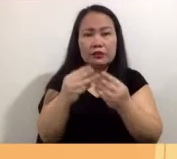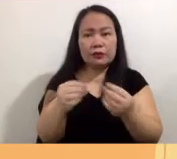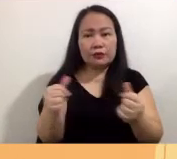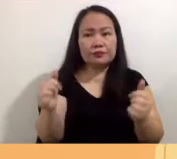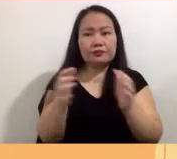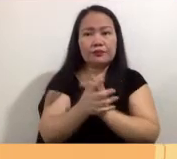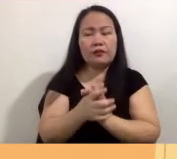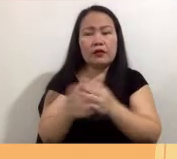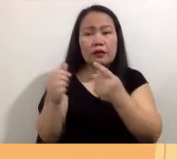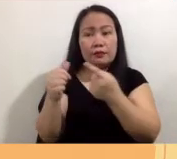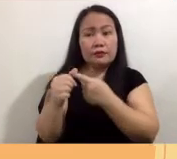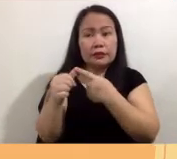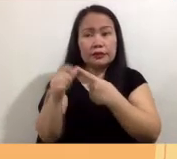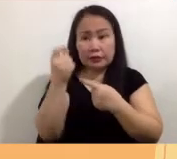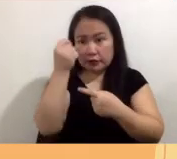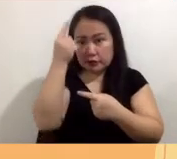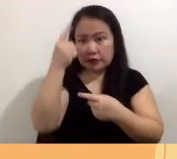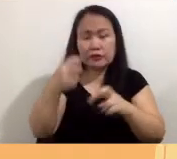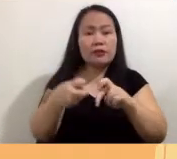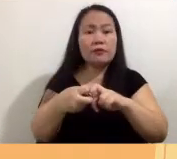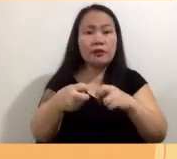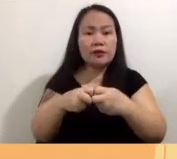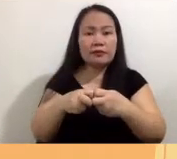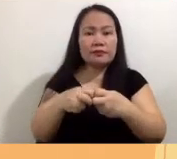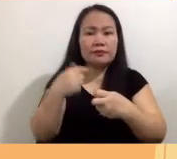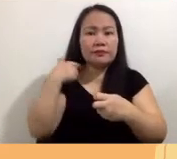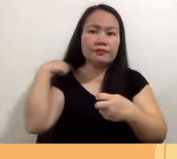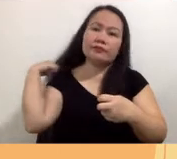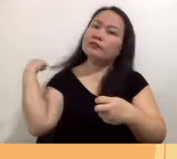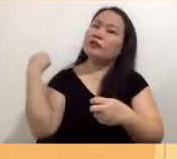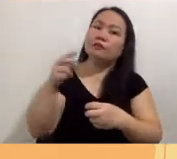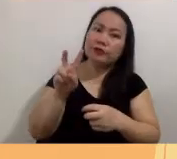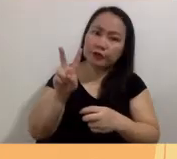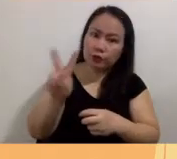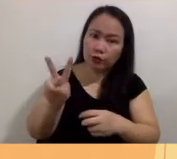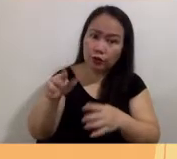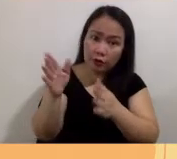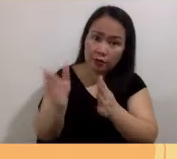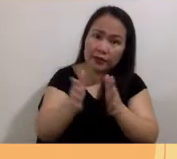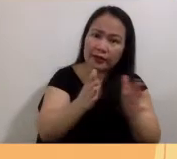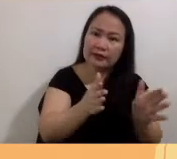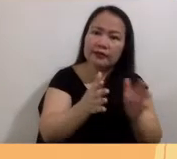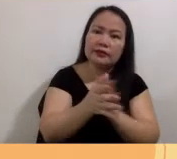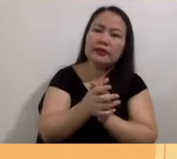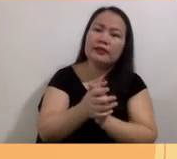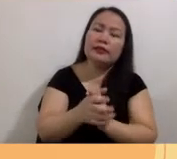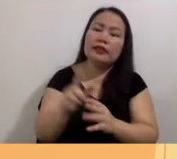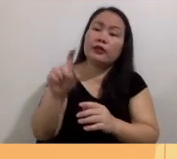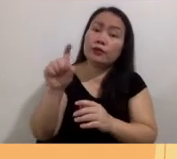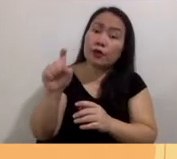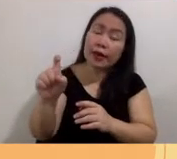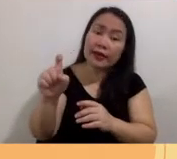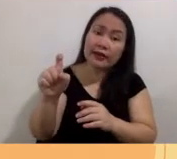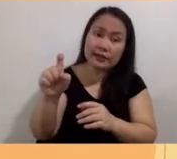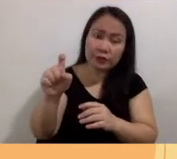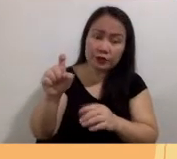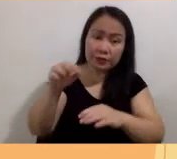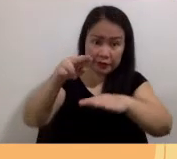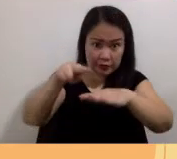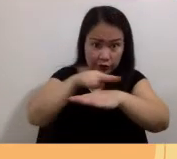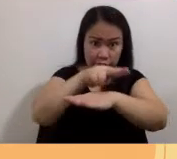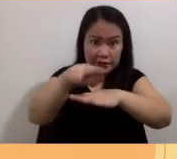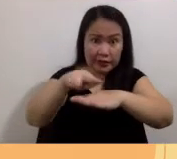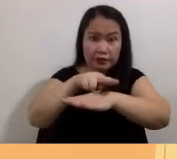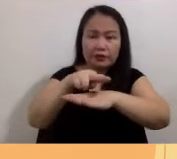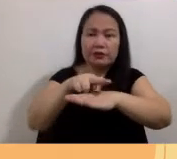atin ngayon. So understand the problem. Plan out. So x will be the representation of